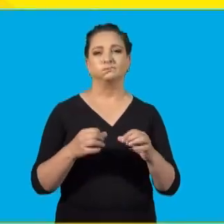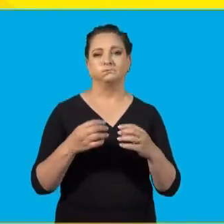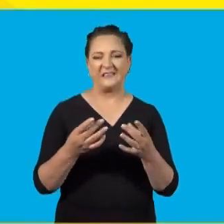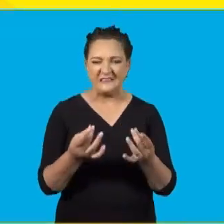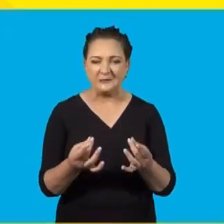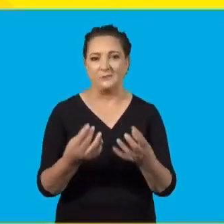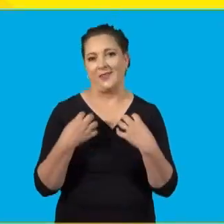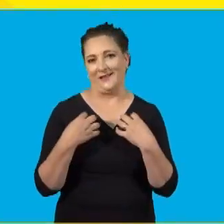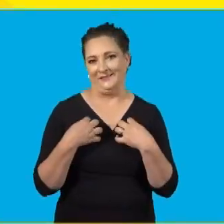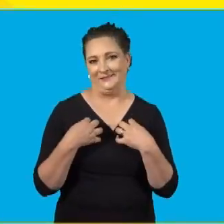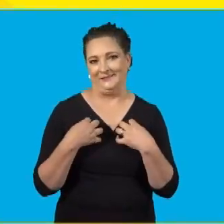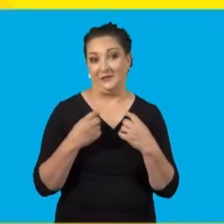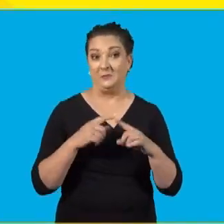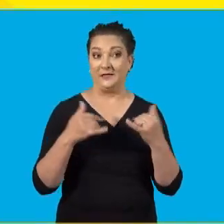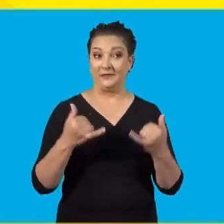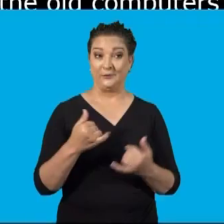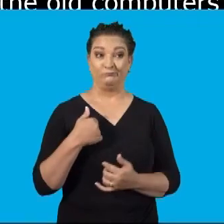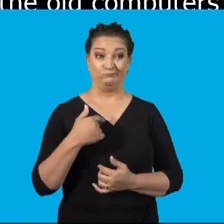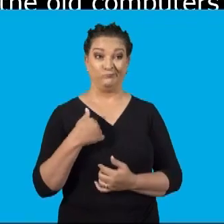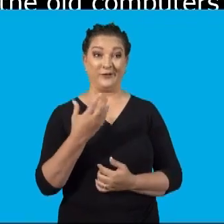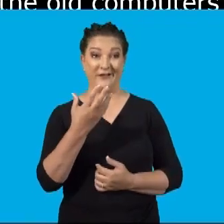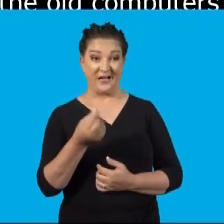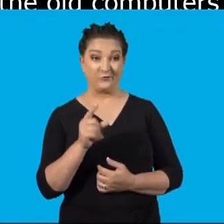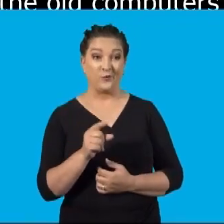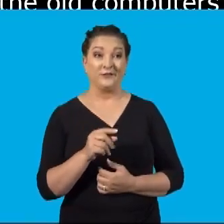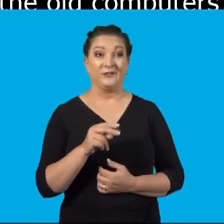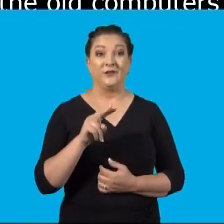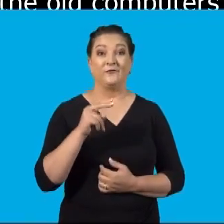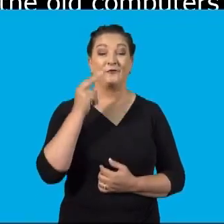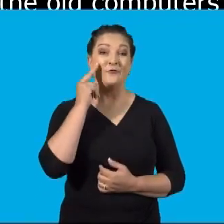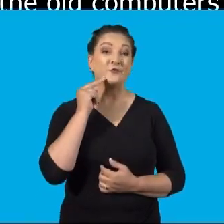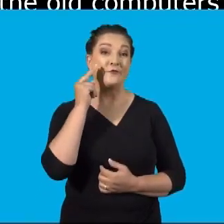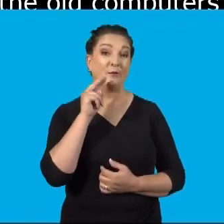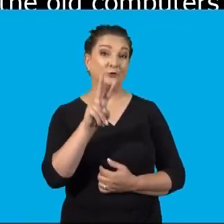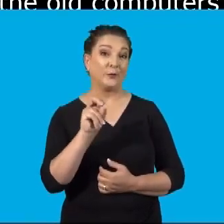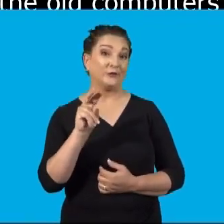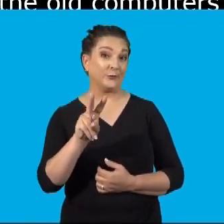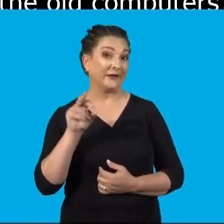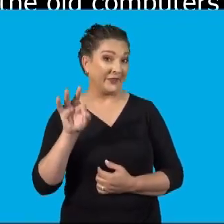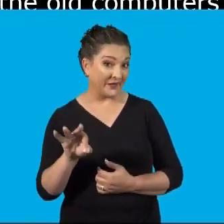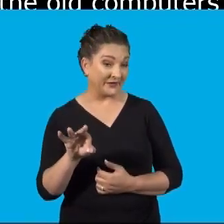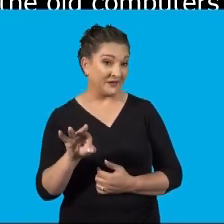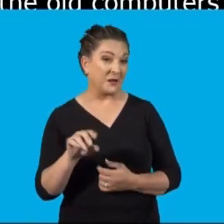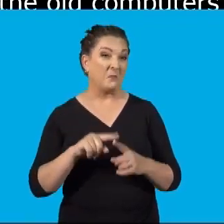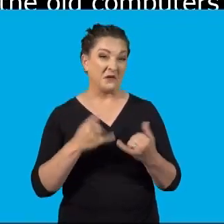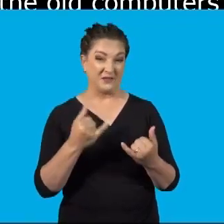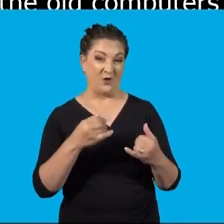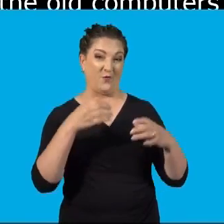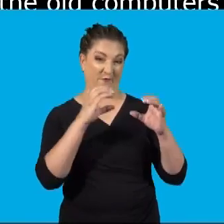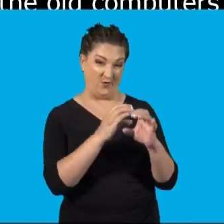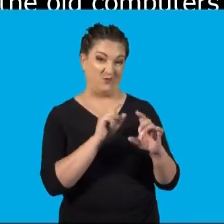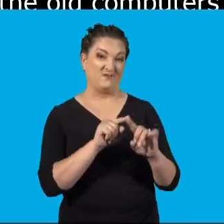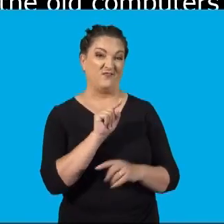I have a question from the NSC November 2023. And we are required to calculate